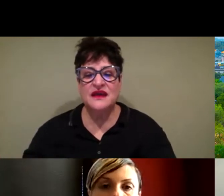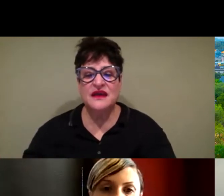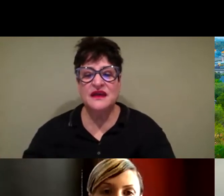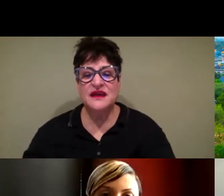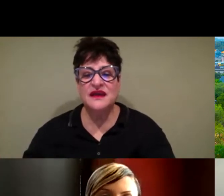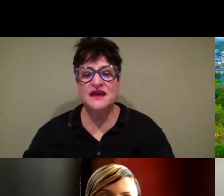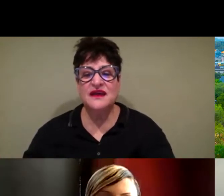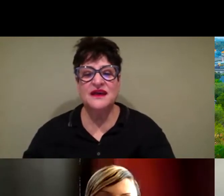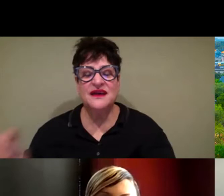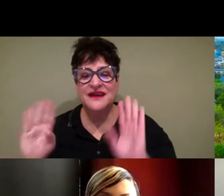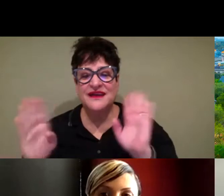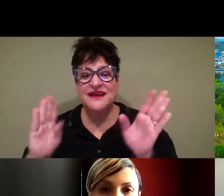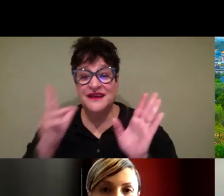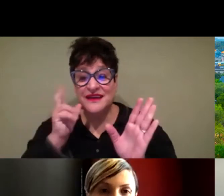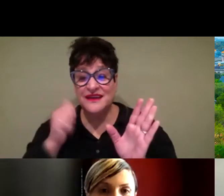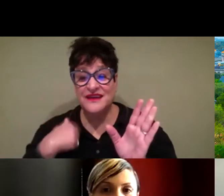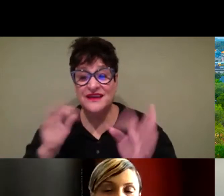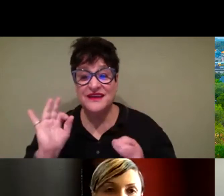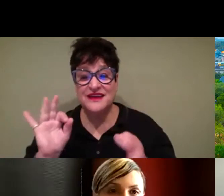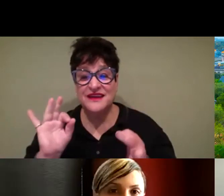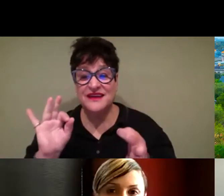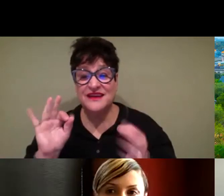Hey everyone, can you hear me?